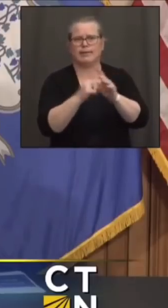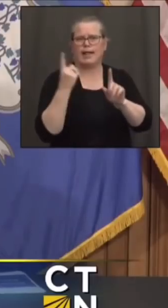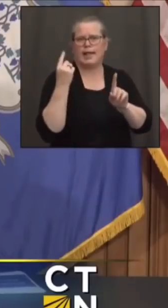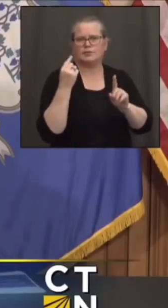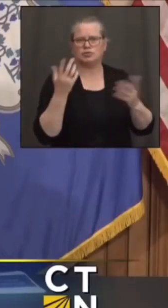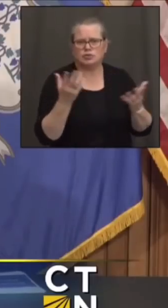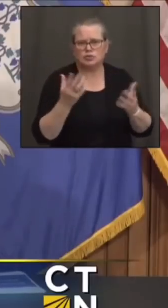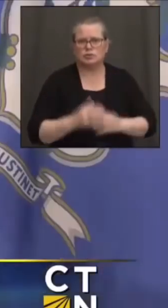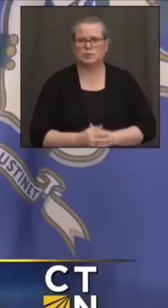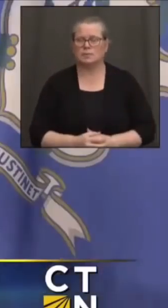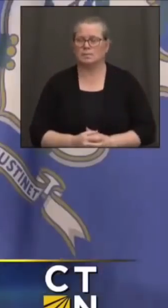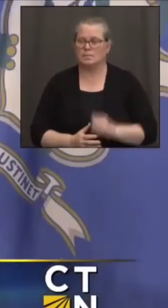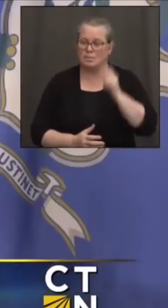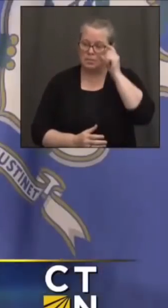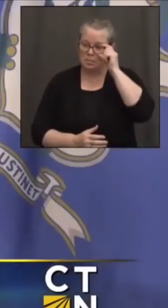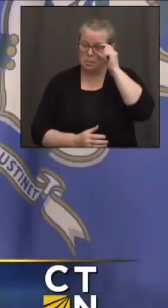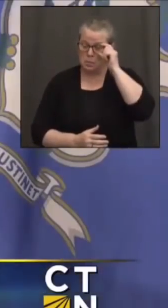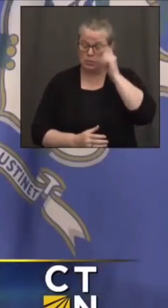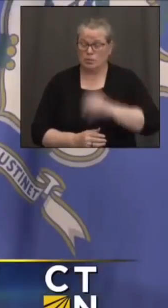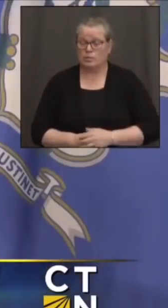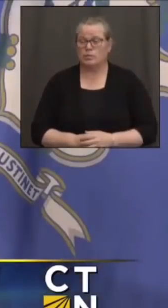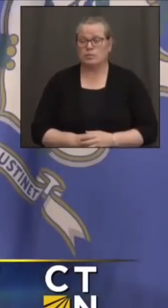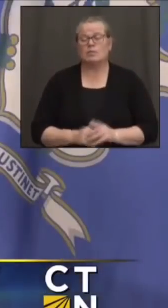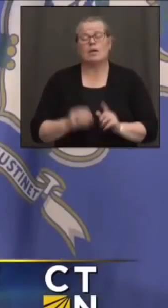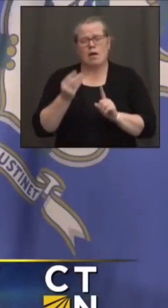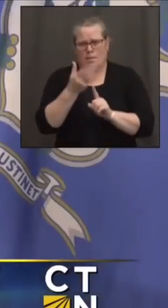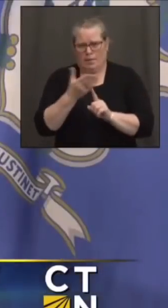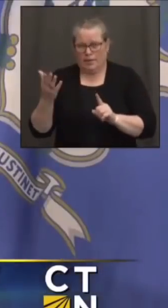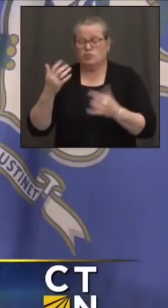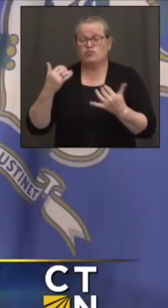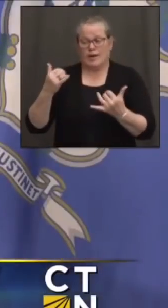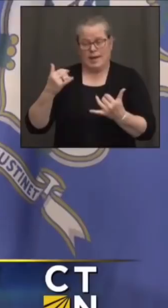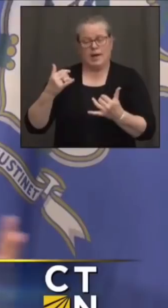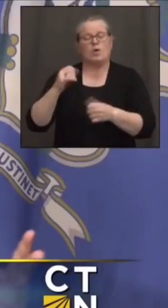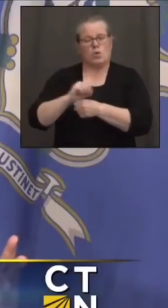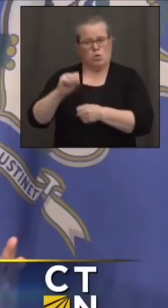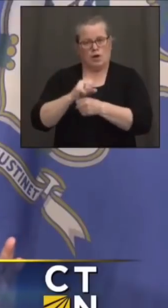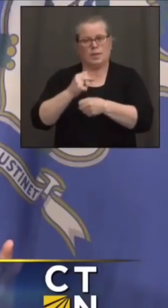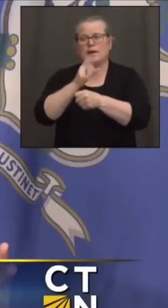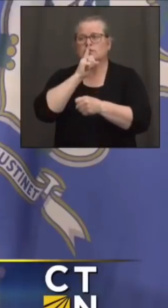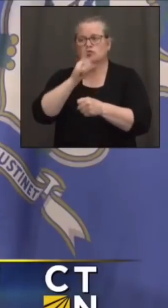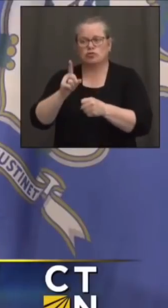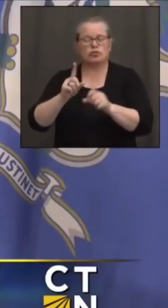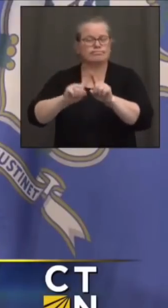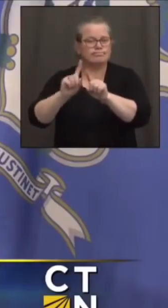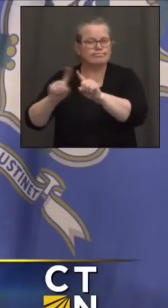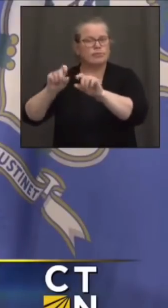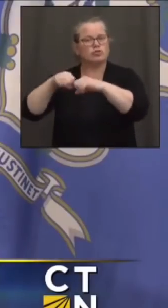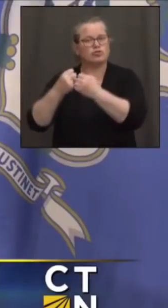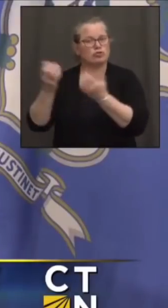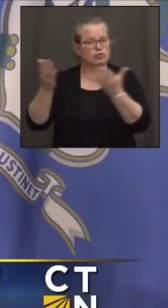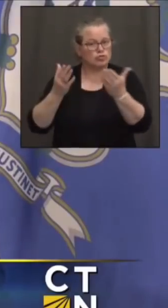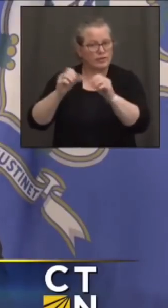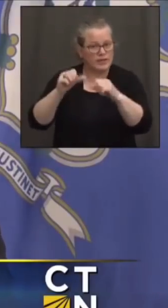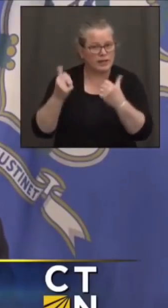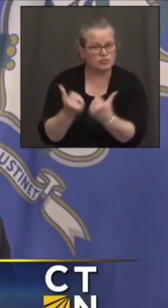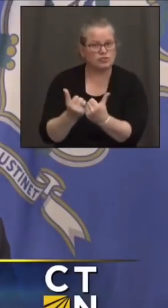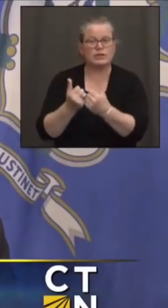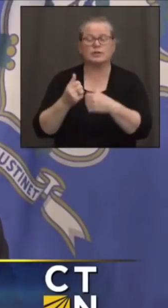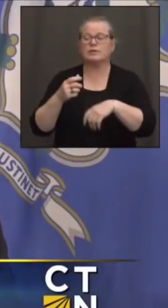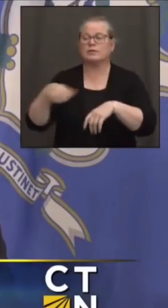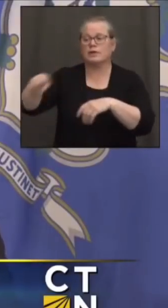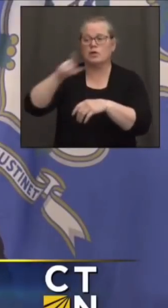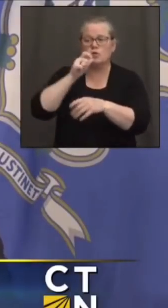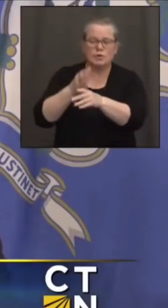things. We're working right now to make sure that our social service agencies, make sure those specializing